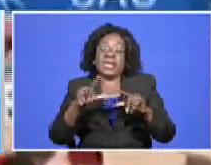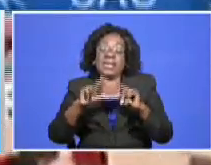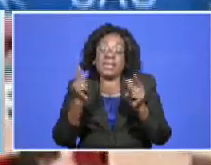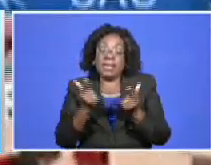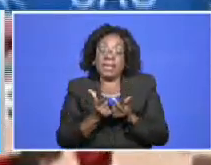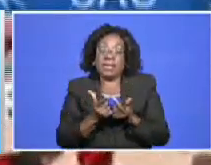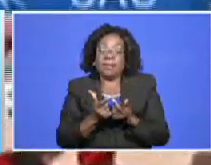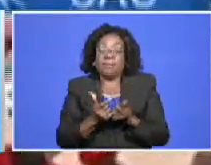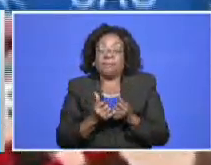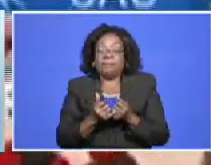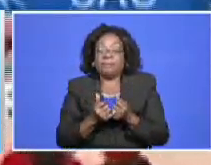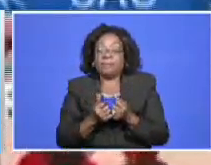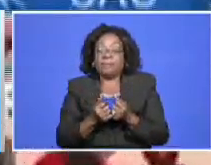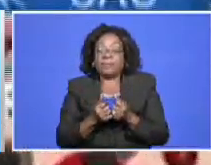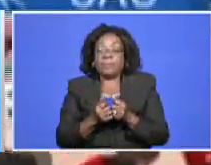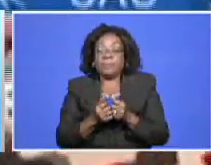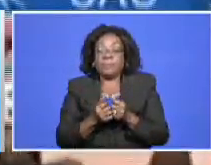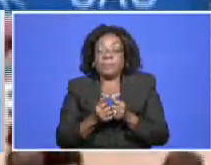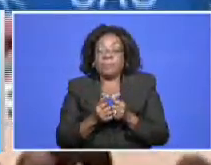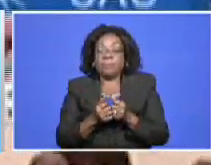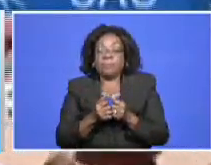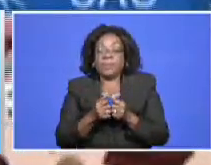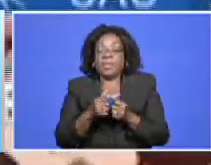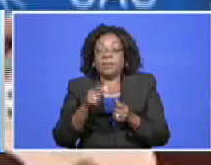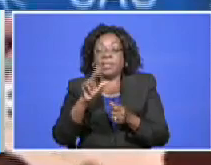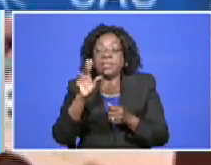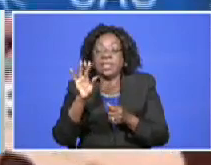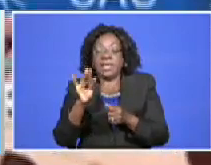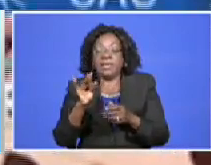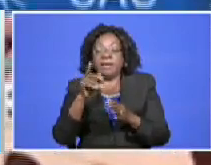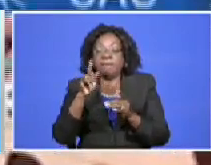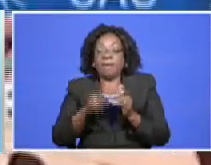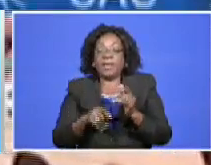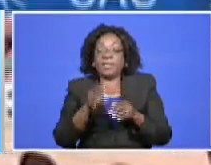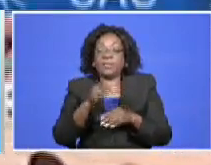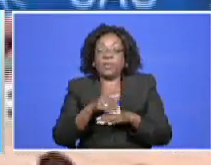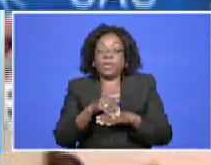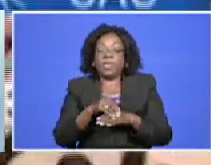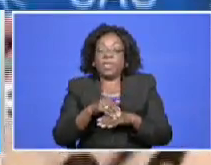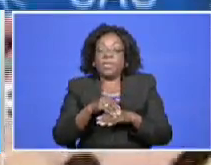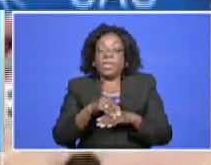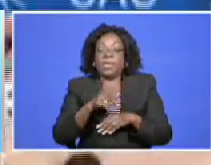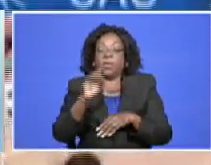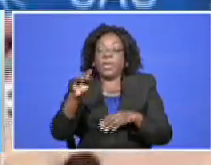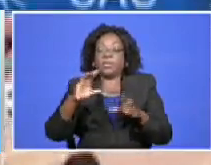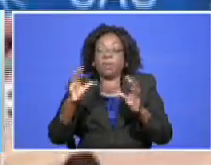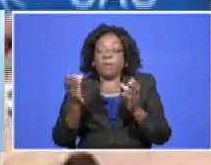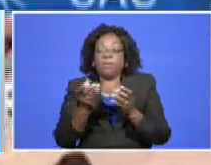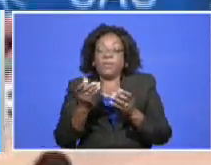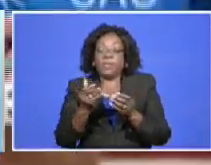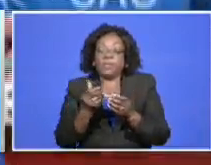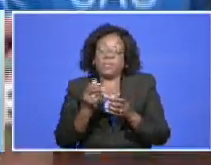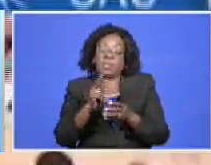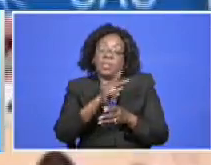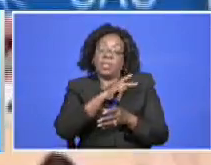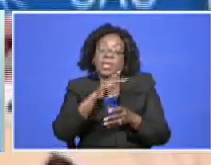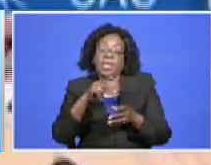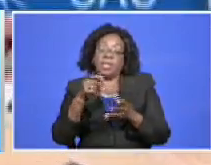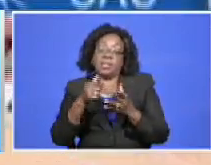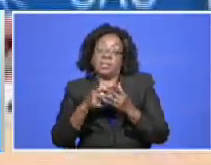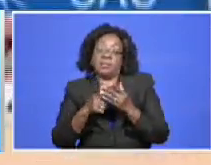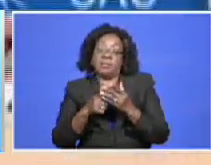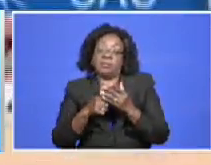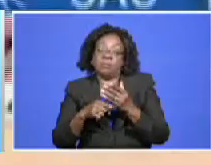are currently only 4 games back of the Grizzlies for that 8th and final spot in the Western Conference. Next up on the Kings' schedule, however, is